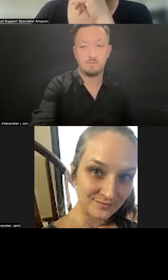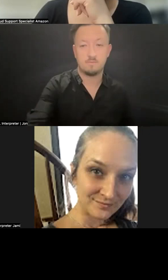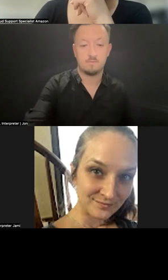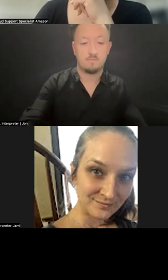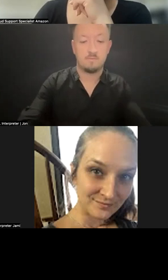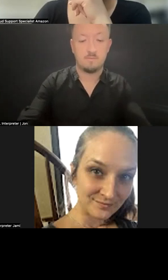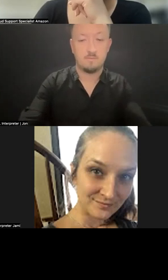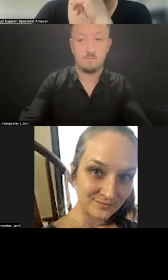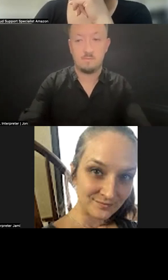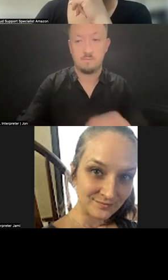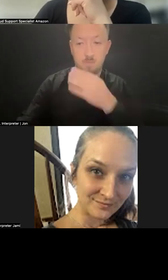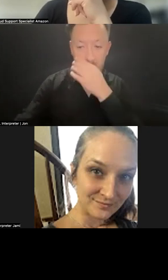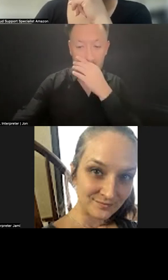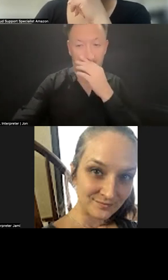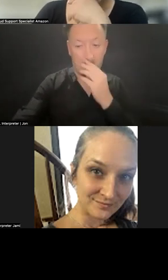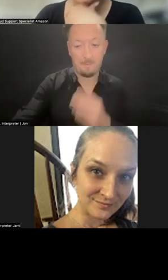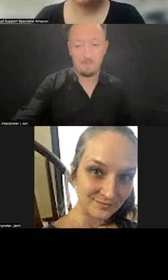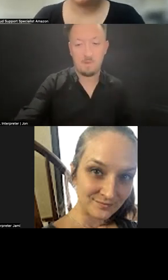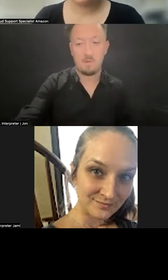I'm going to bring it up here.